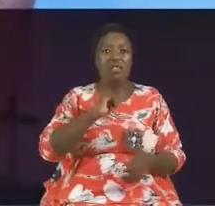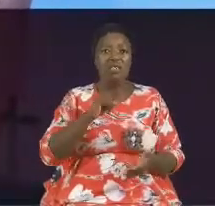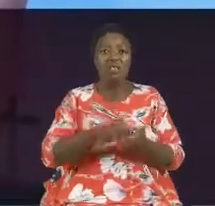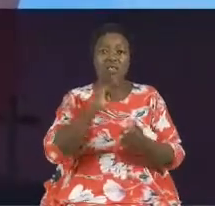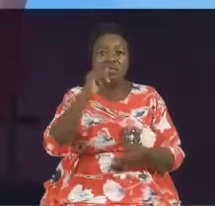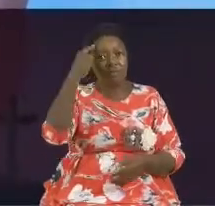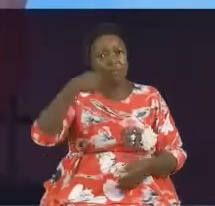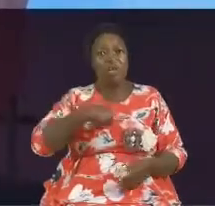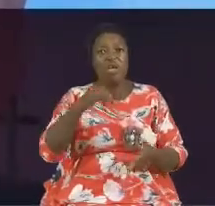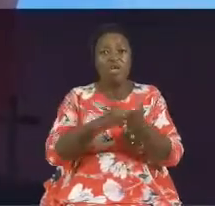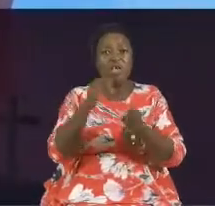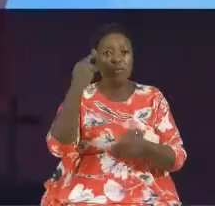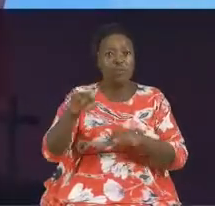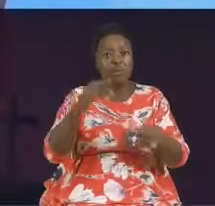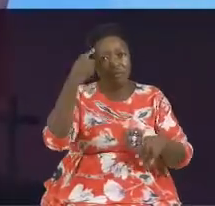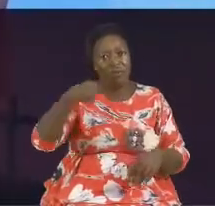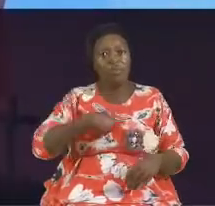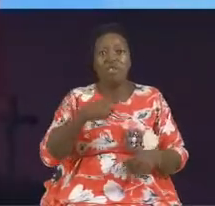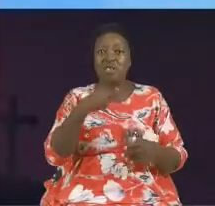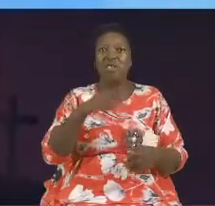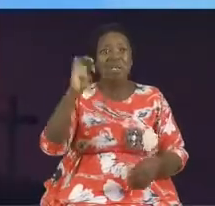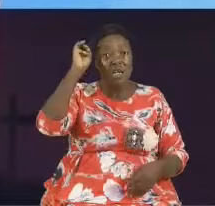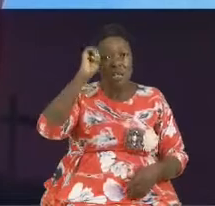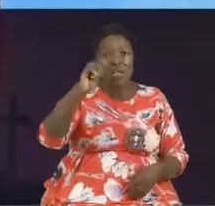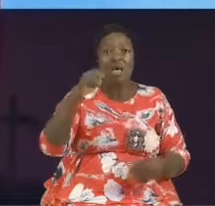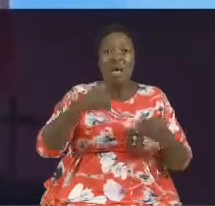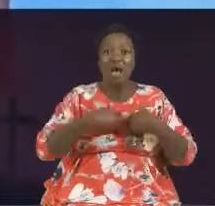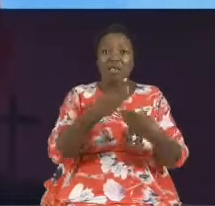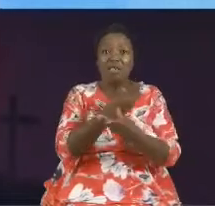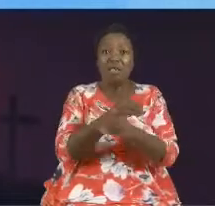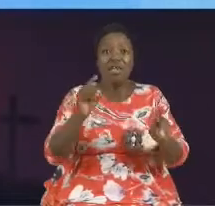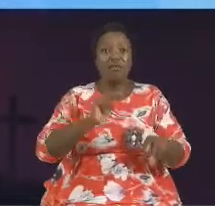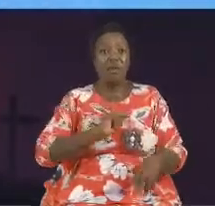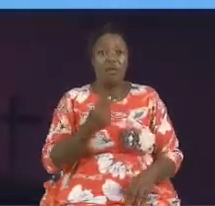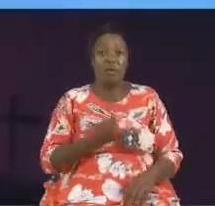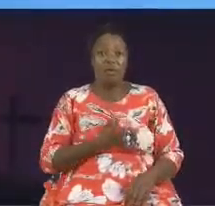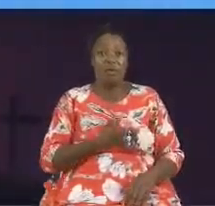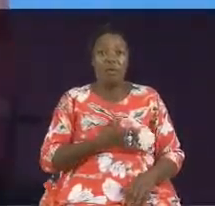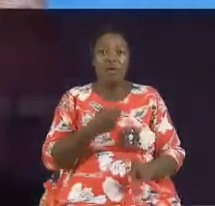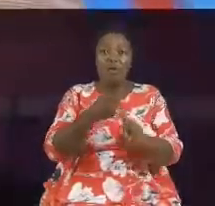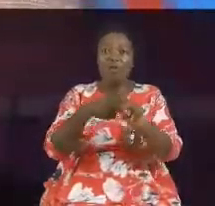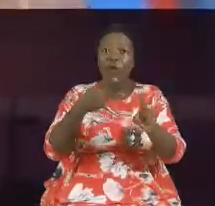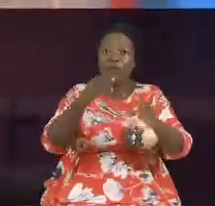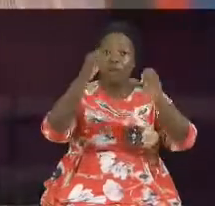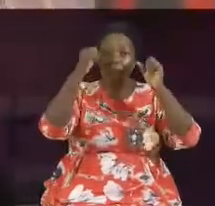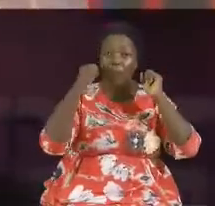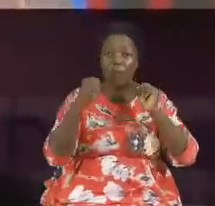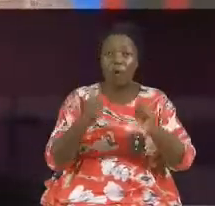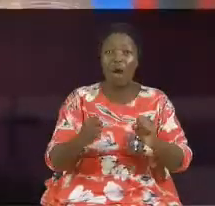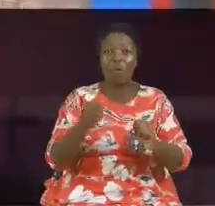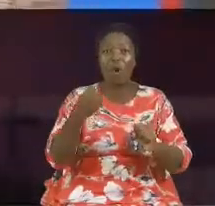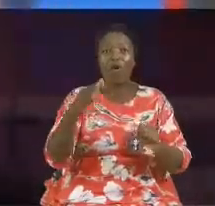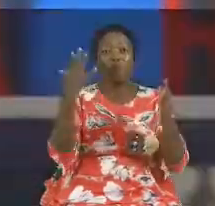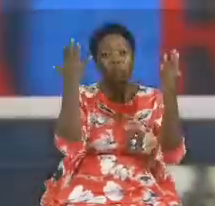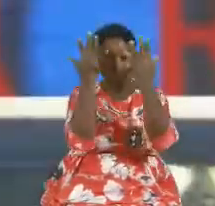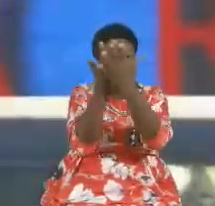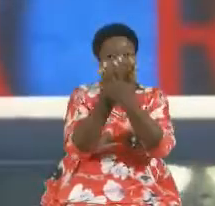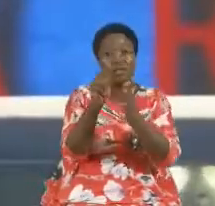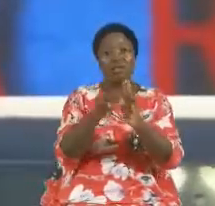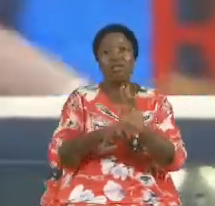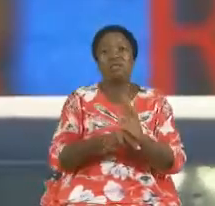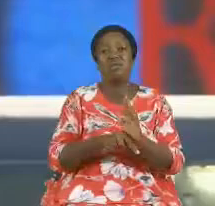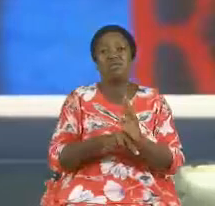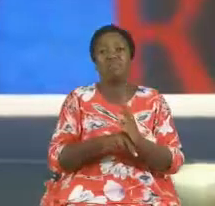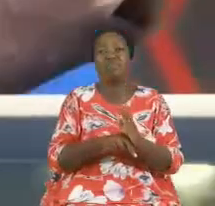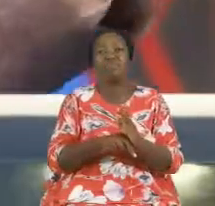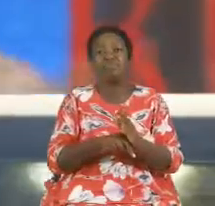the Lord and you say, yes, it's for me. It was done for me. It says, he has delivered us